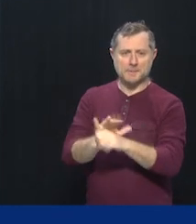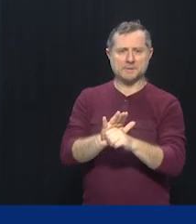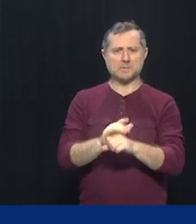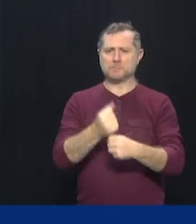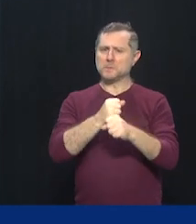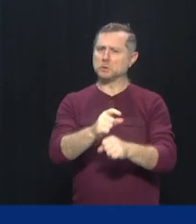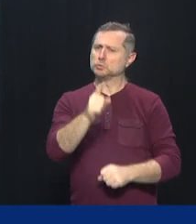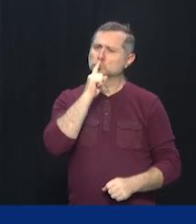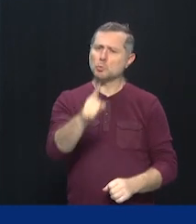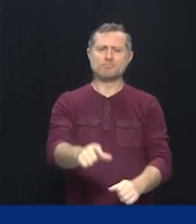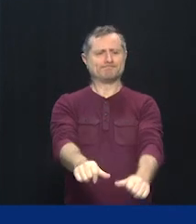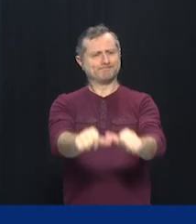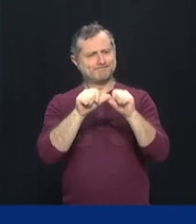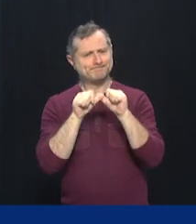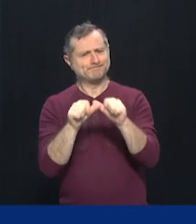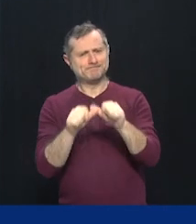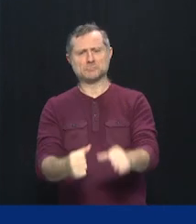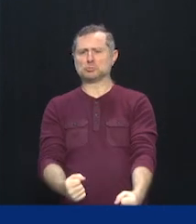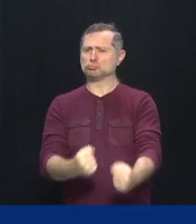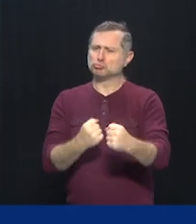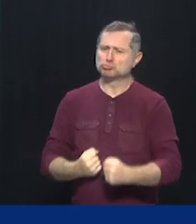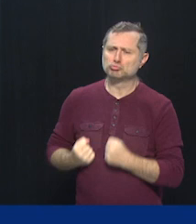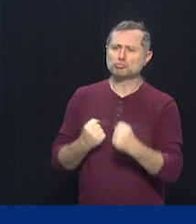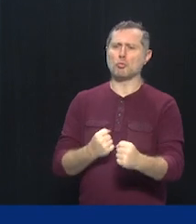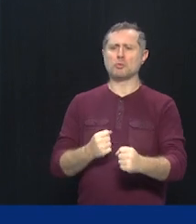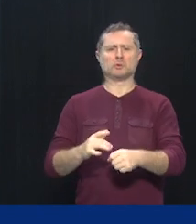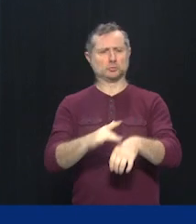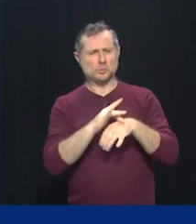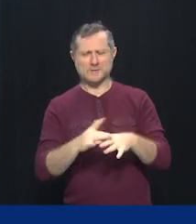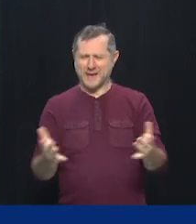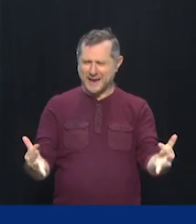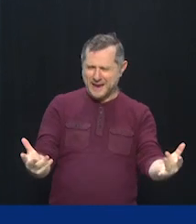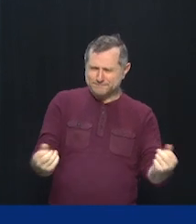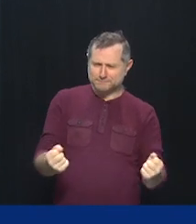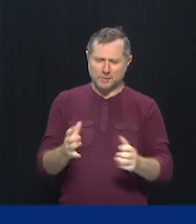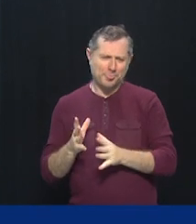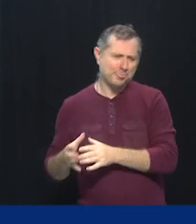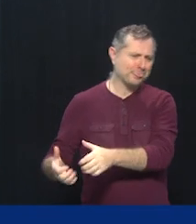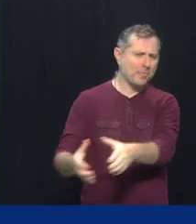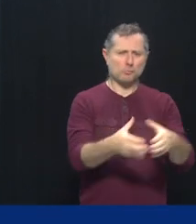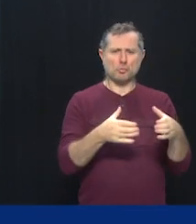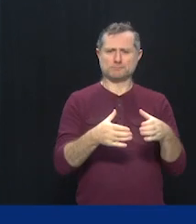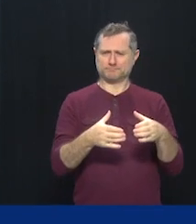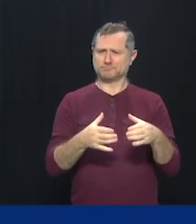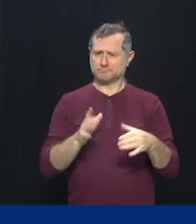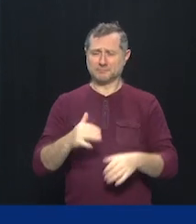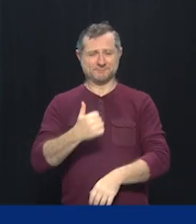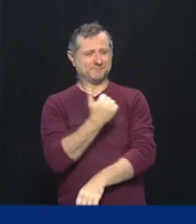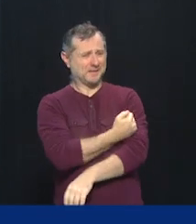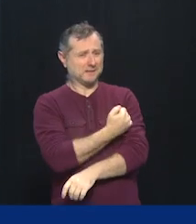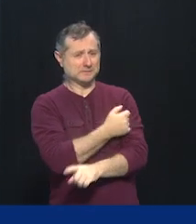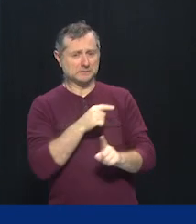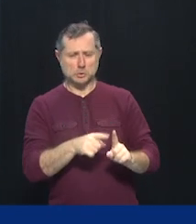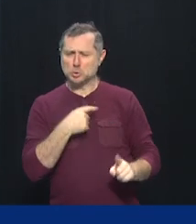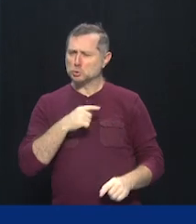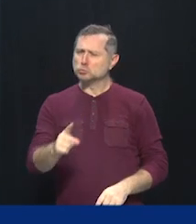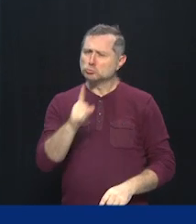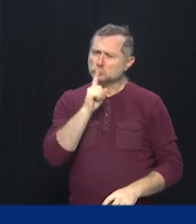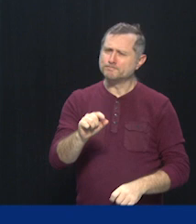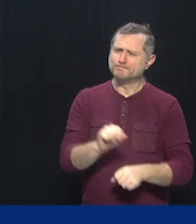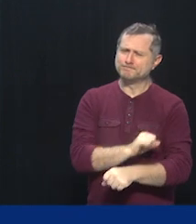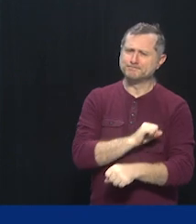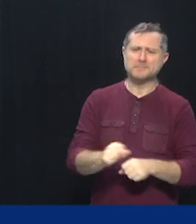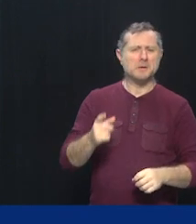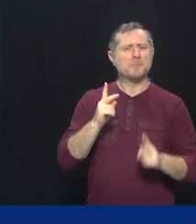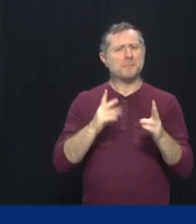pull together all the resources and we fight, because we can do better on the vaccination rates. No doubt in my mind. I know there's hesitation.